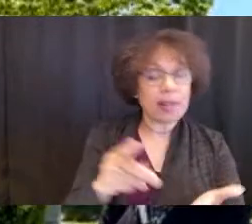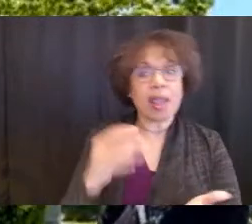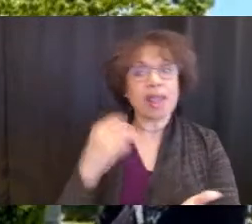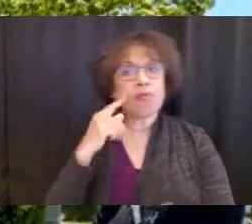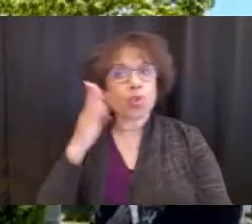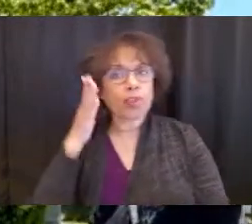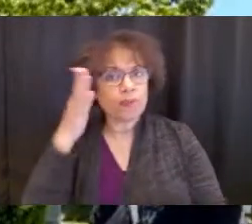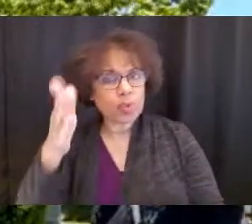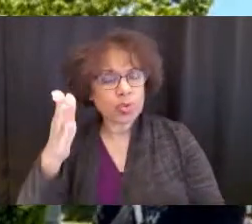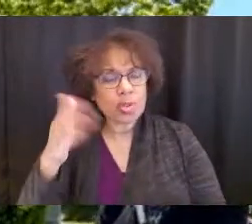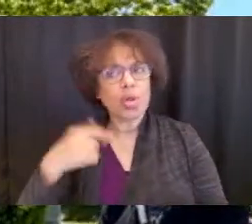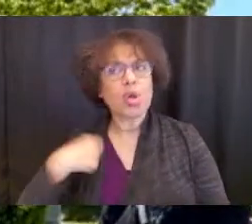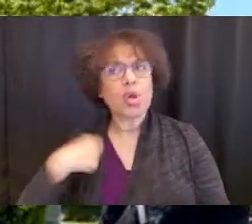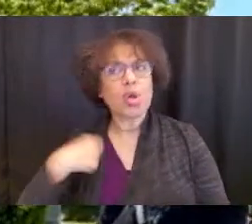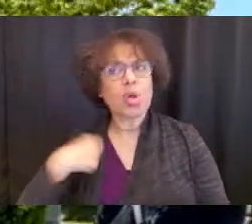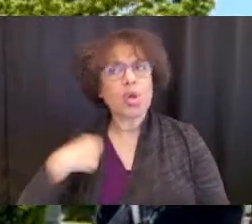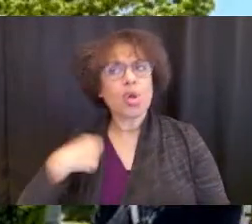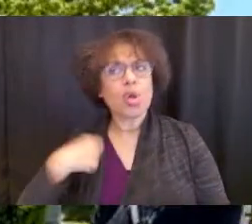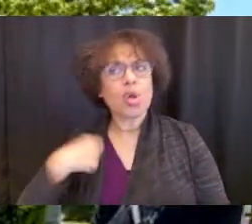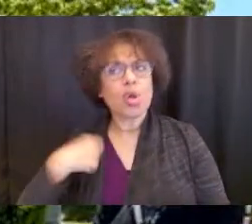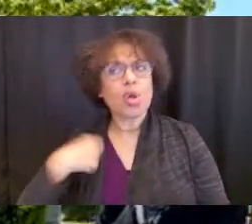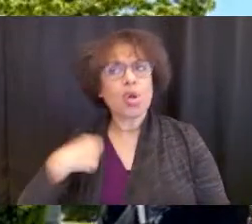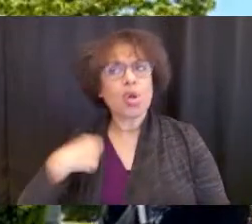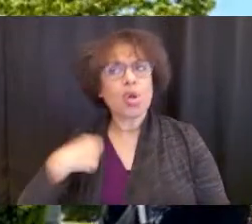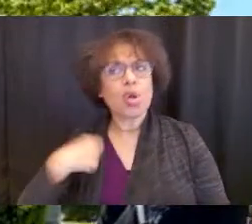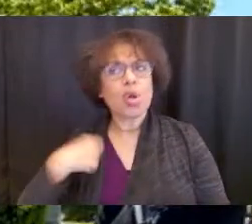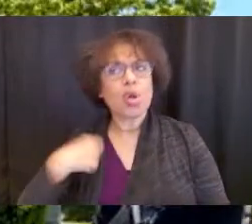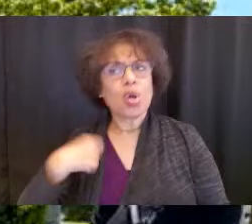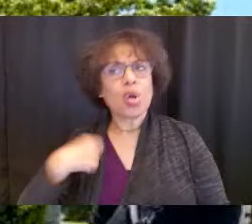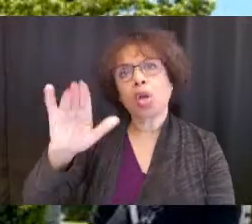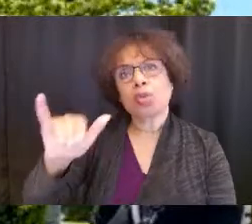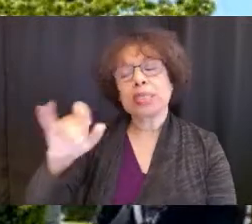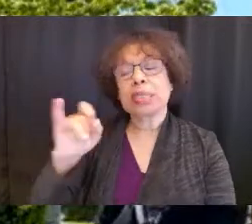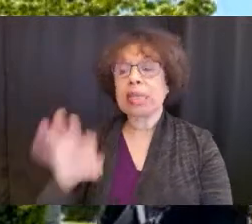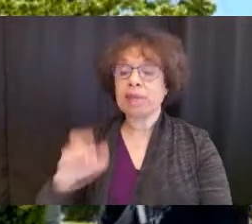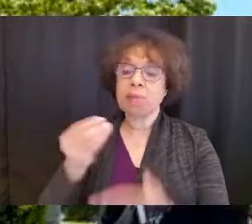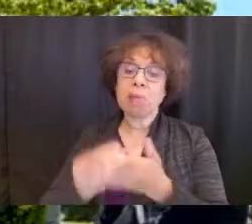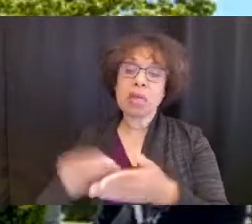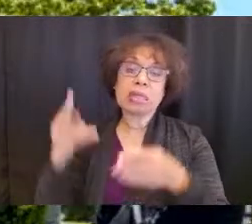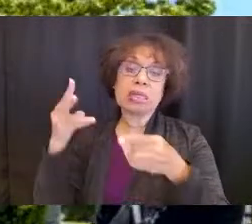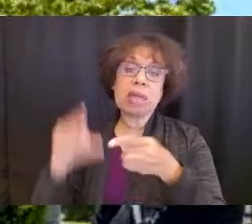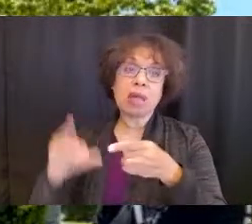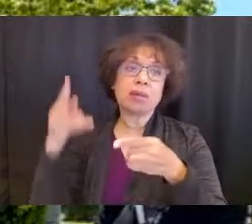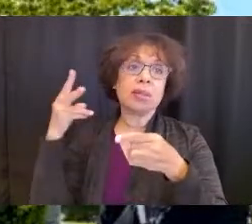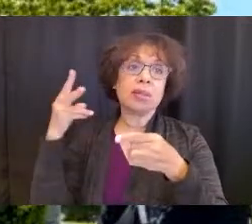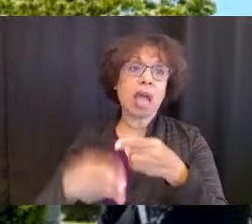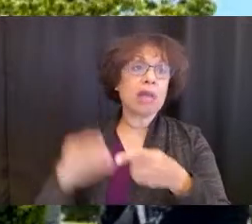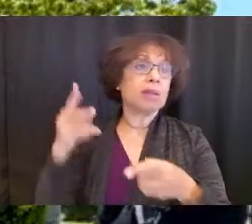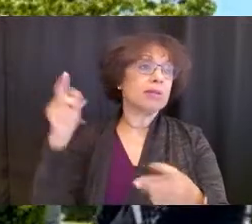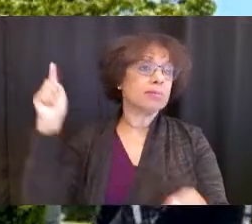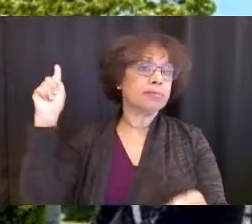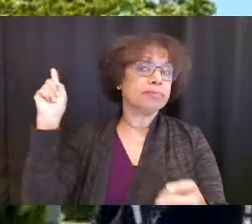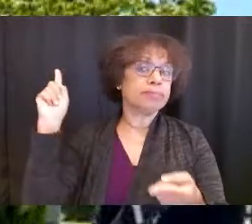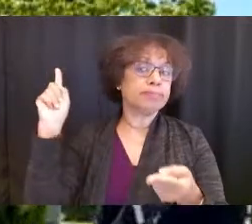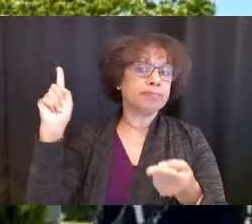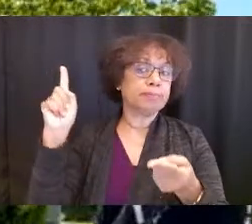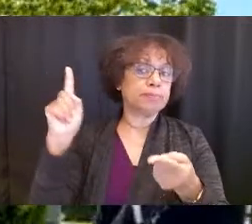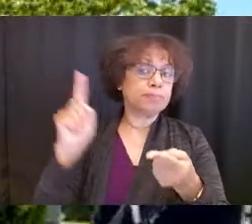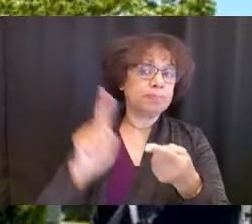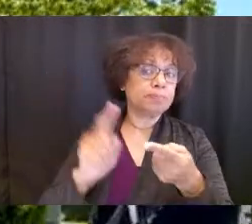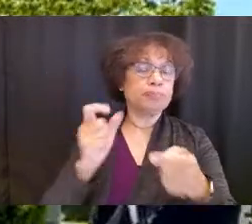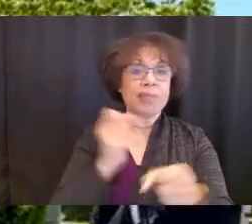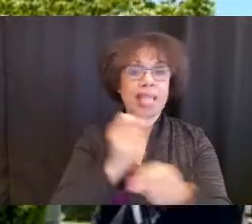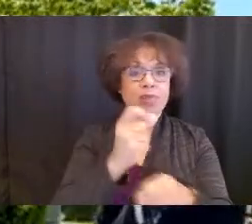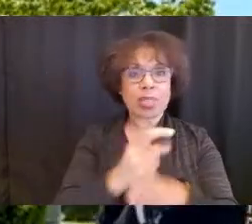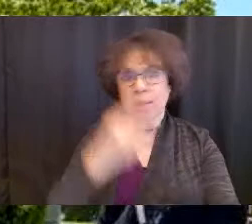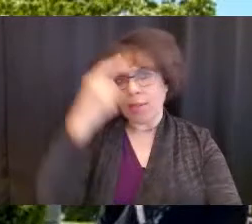prepare people for democracy. So if our current government continues to cut funding year after year after year, and they continue right now, want to think